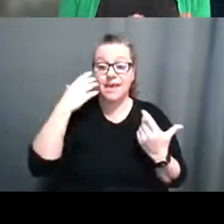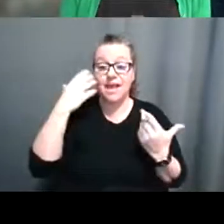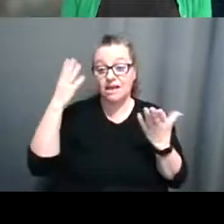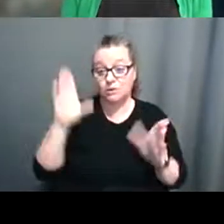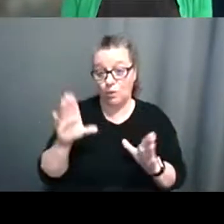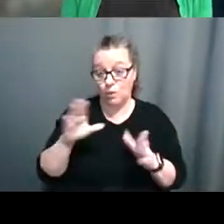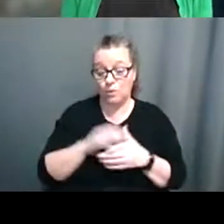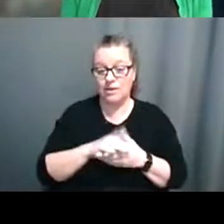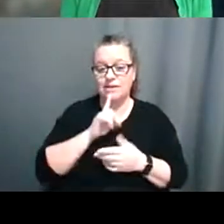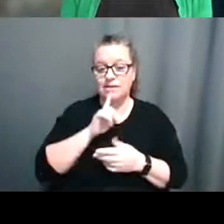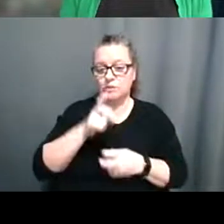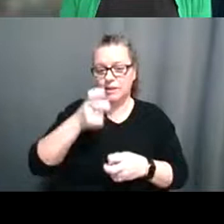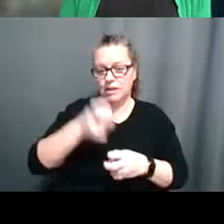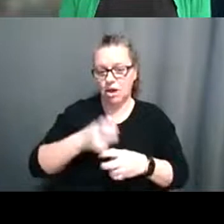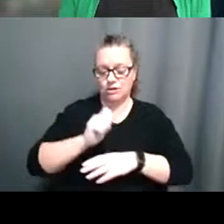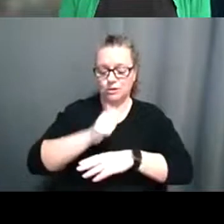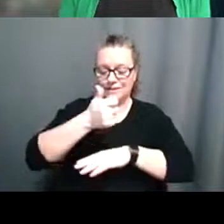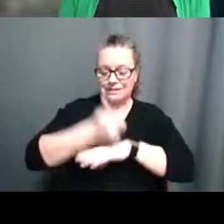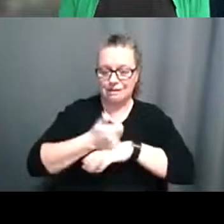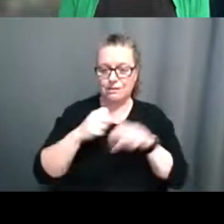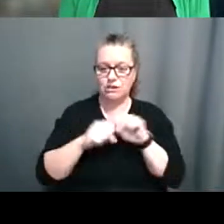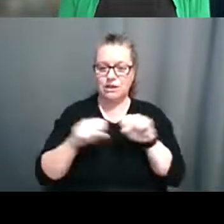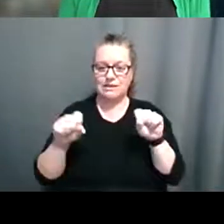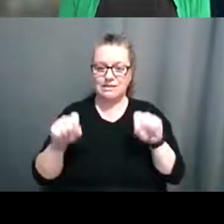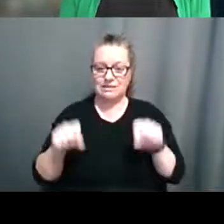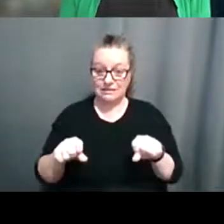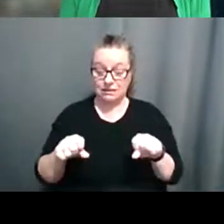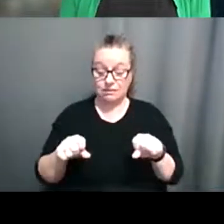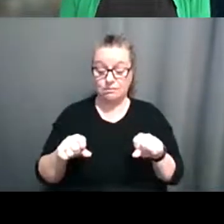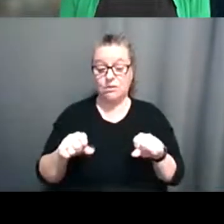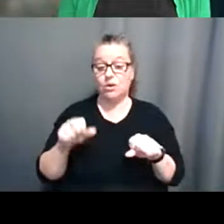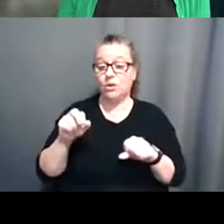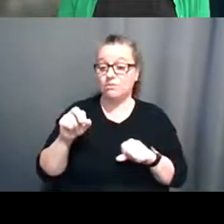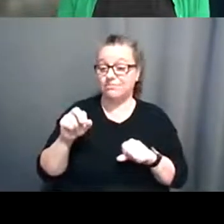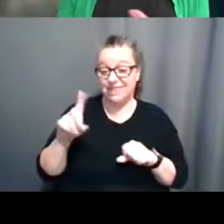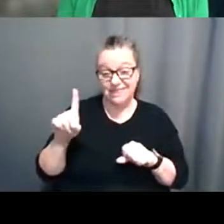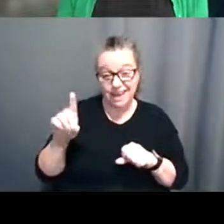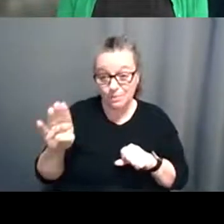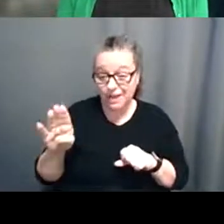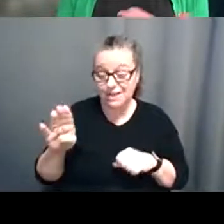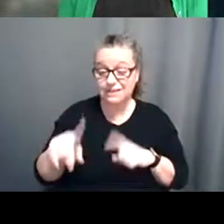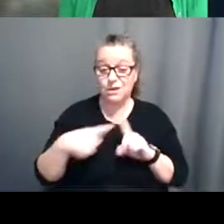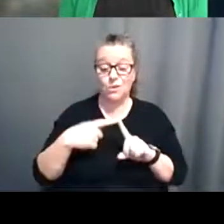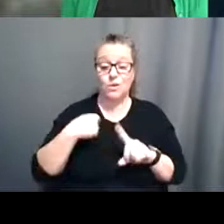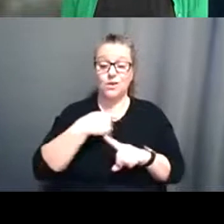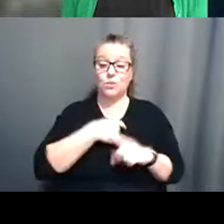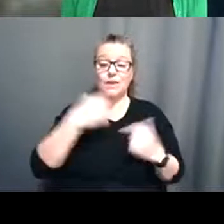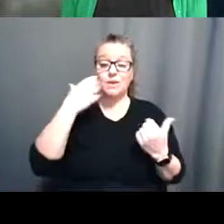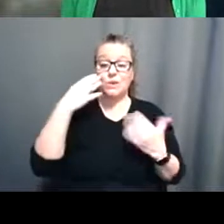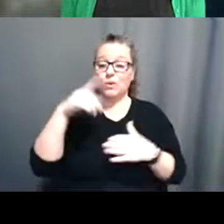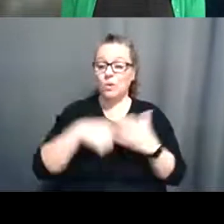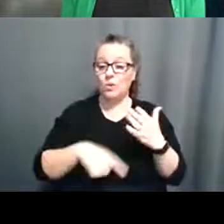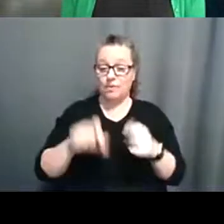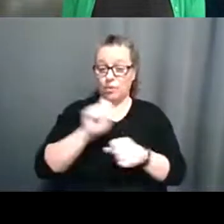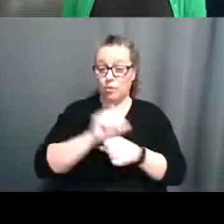It's really hard to establish a system, let alone a database, when you don't know what your work is going to